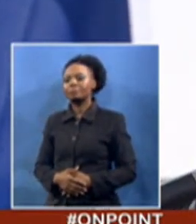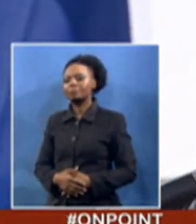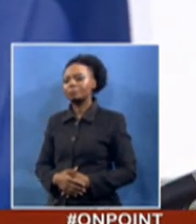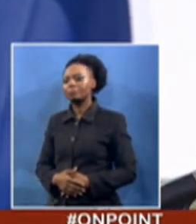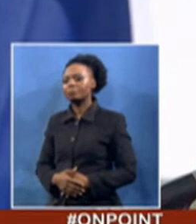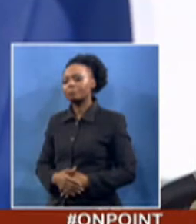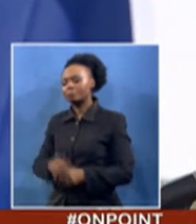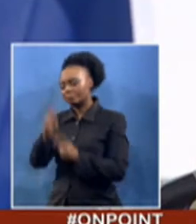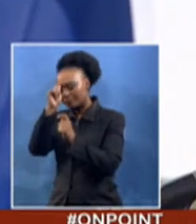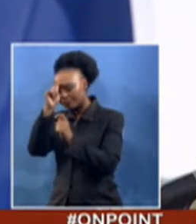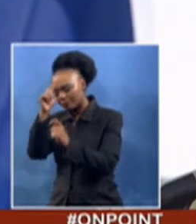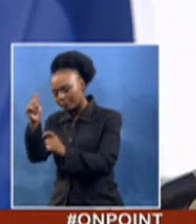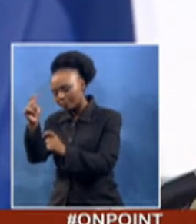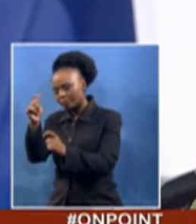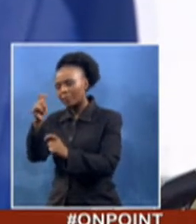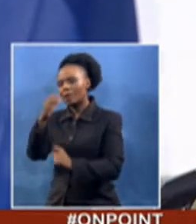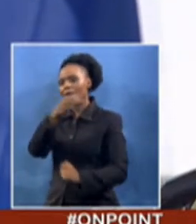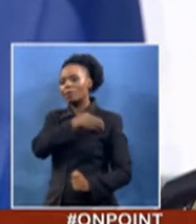I would like to